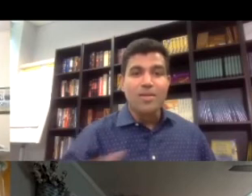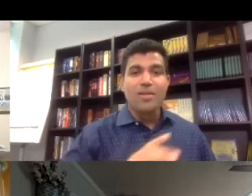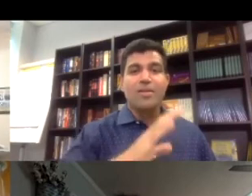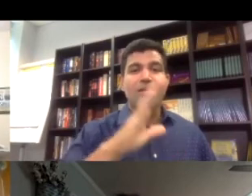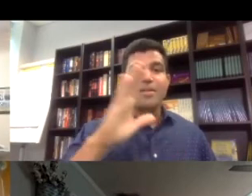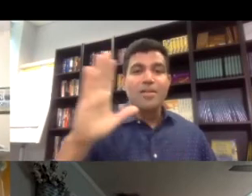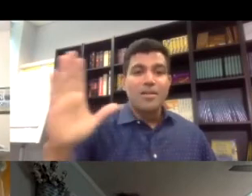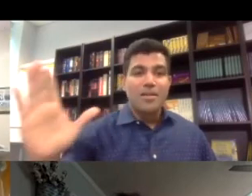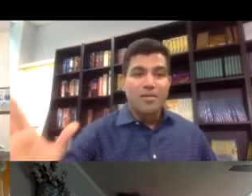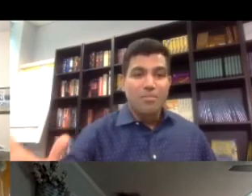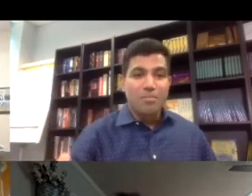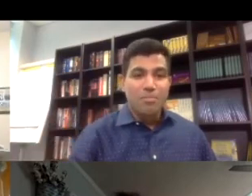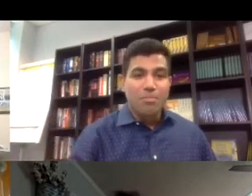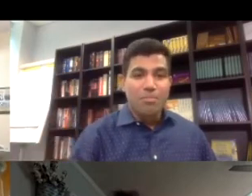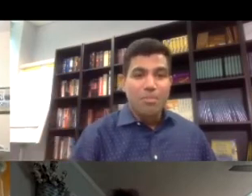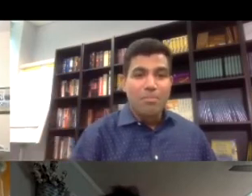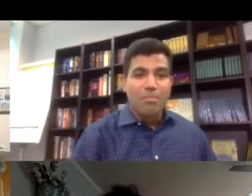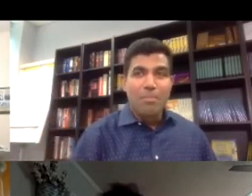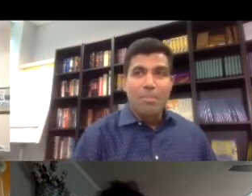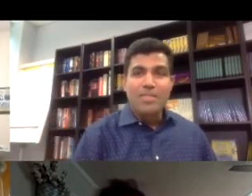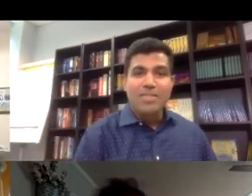the